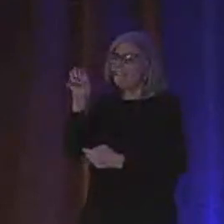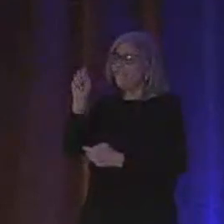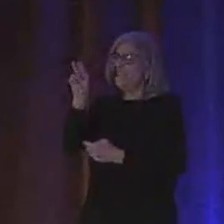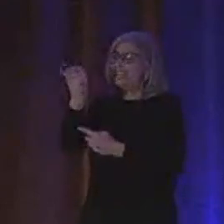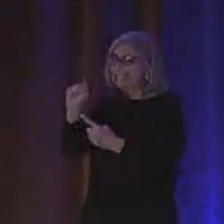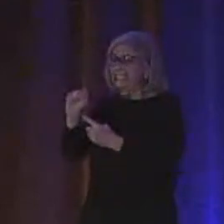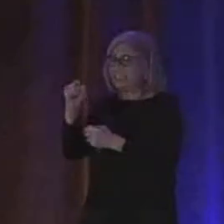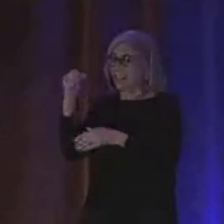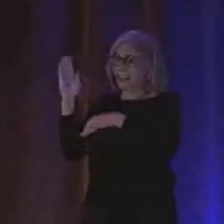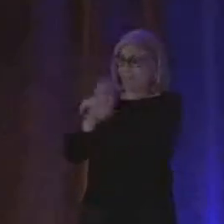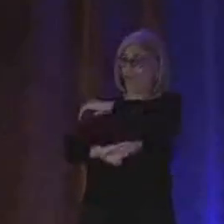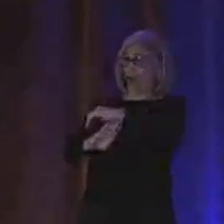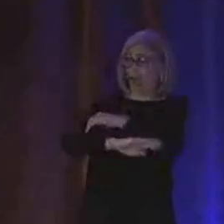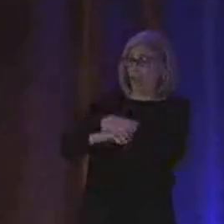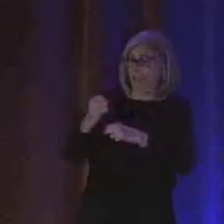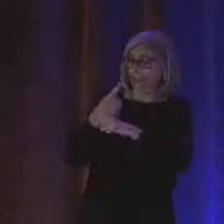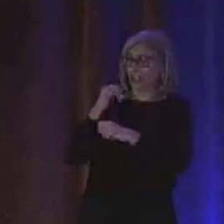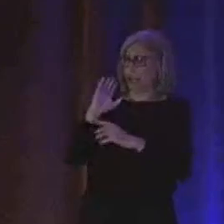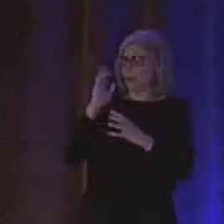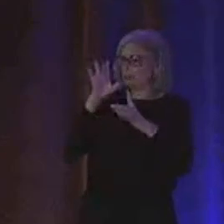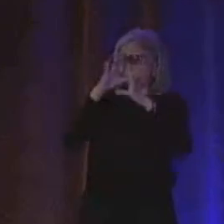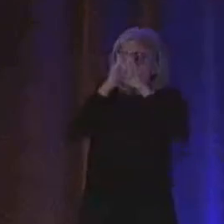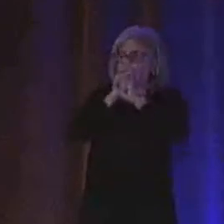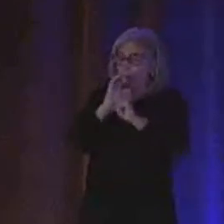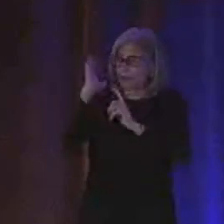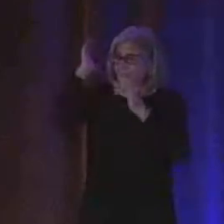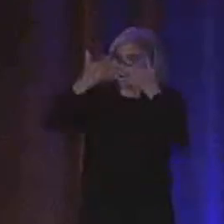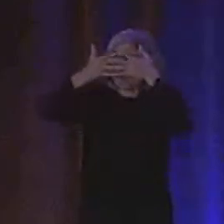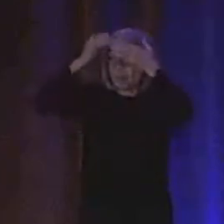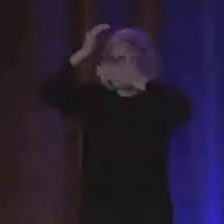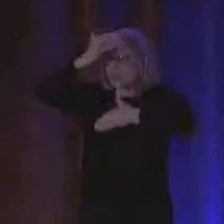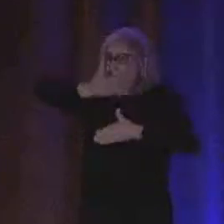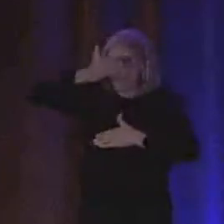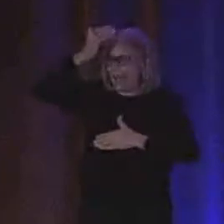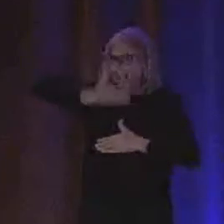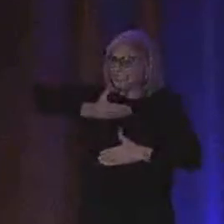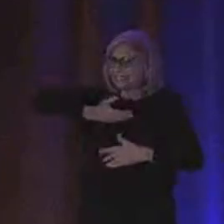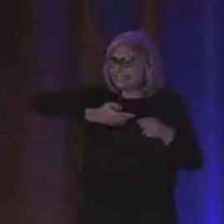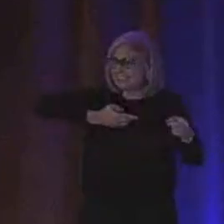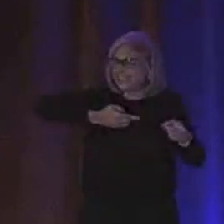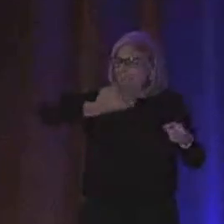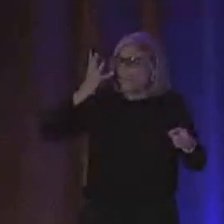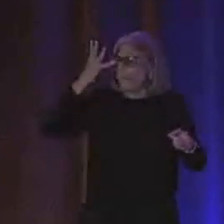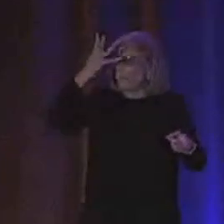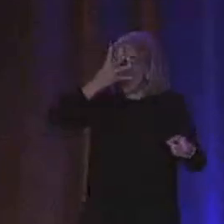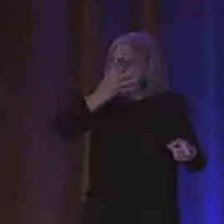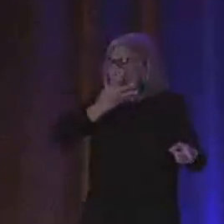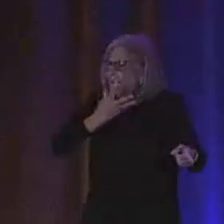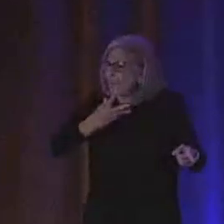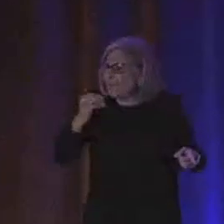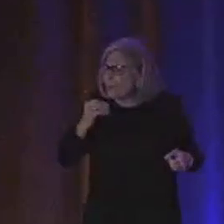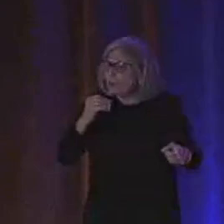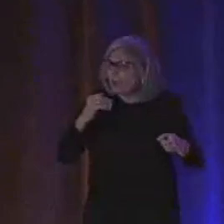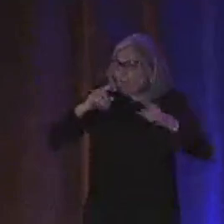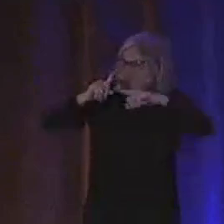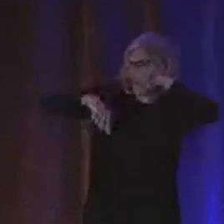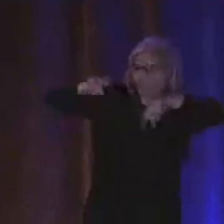was fascinated by the masks. I loved their beauty, their